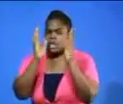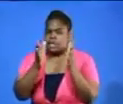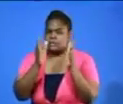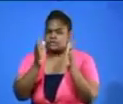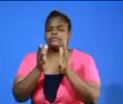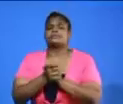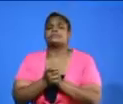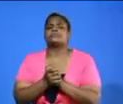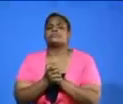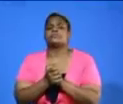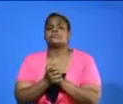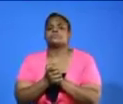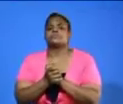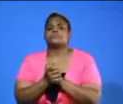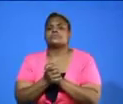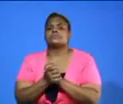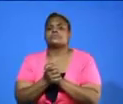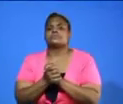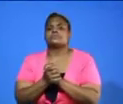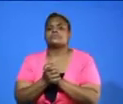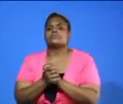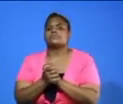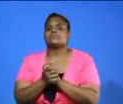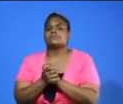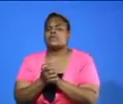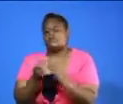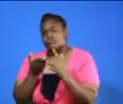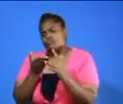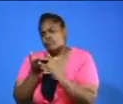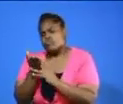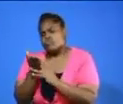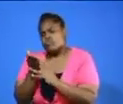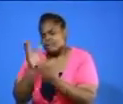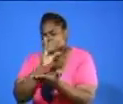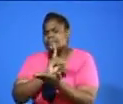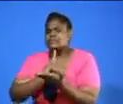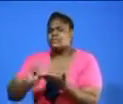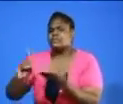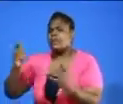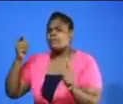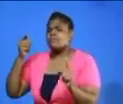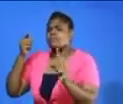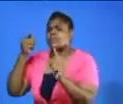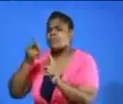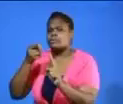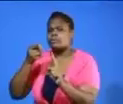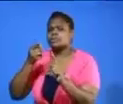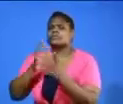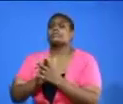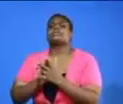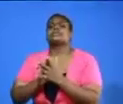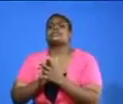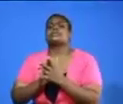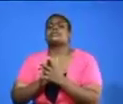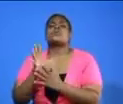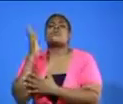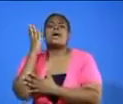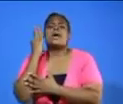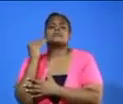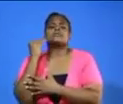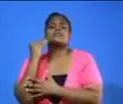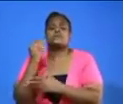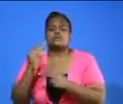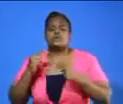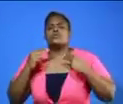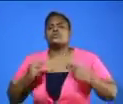That in the midst of the divine purpose, there is something called human perplexity.